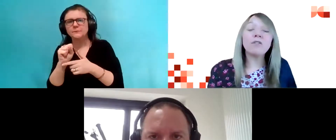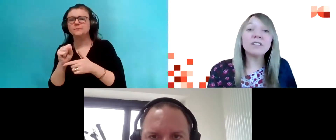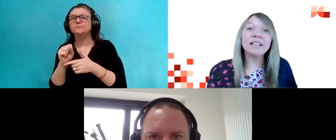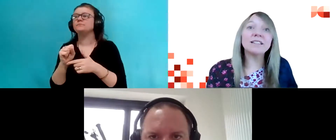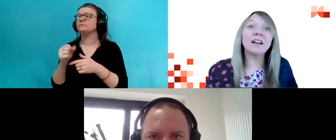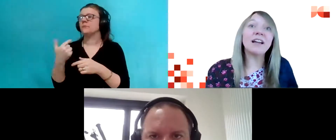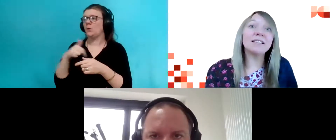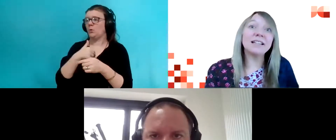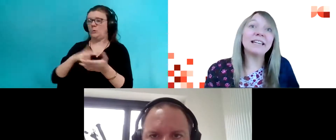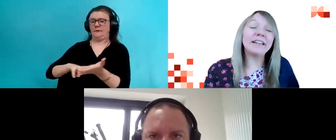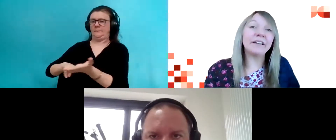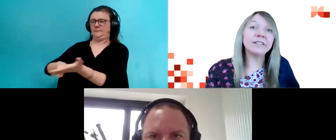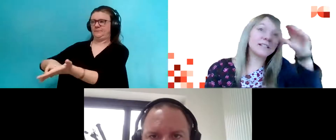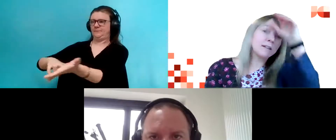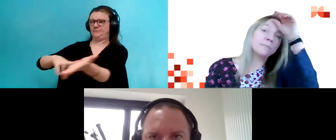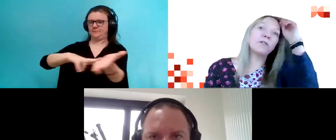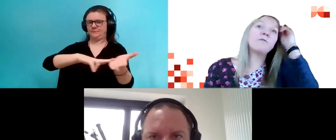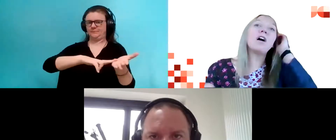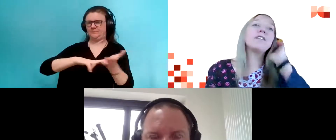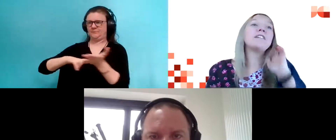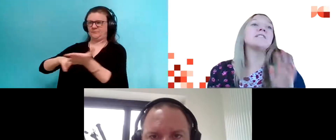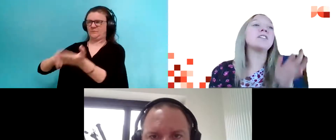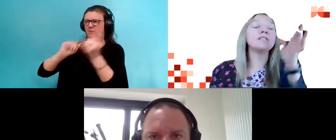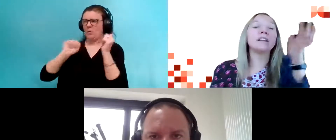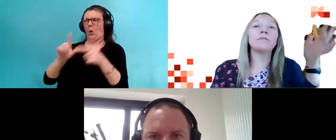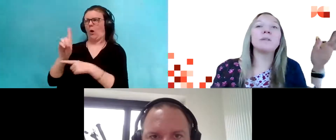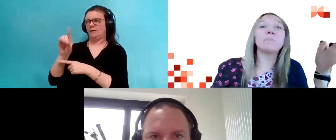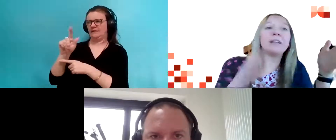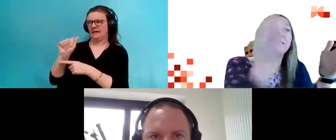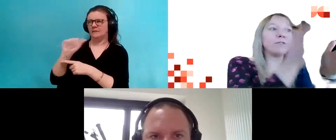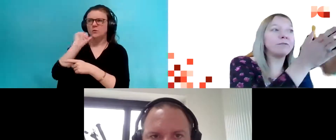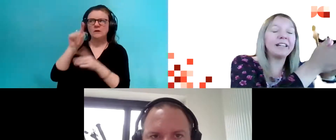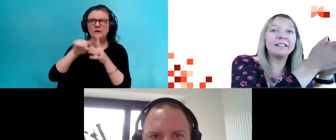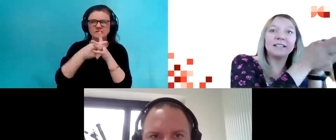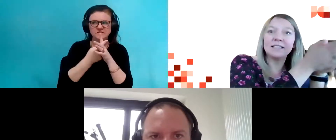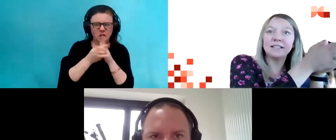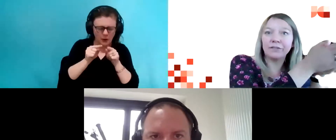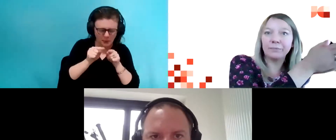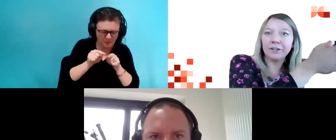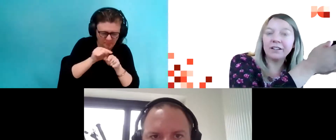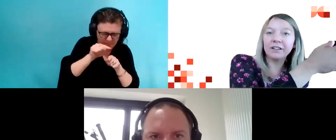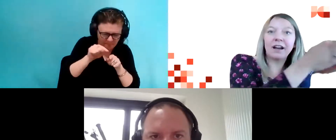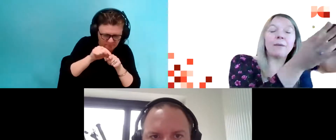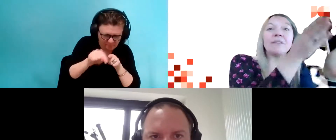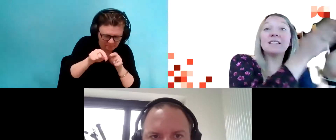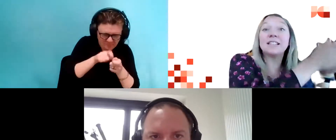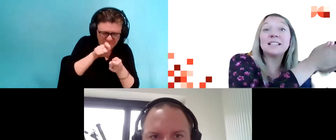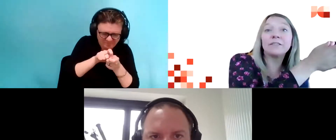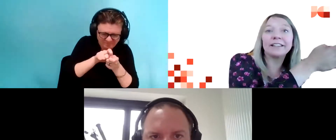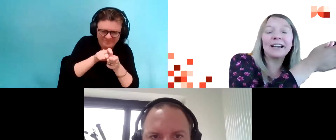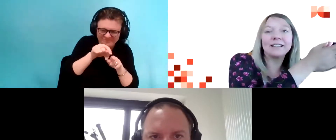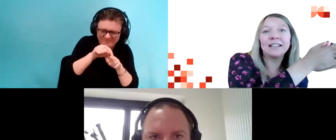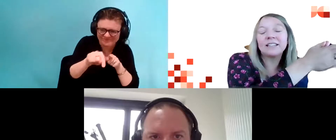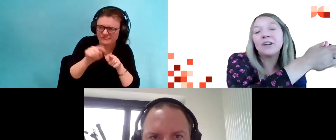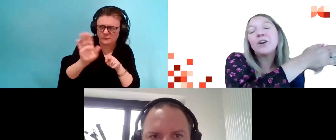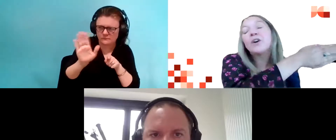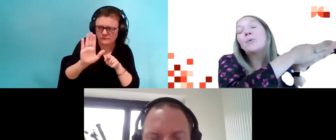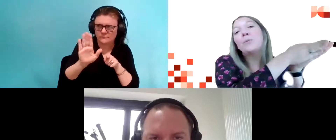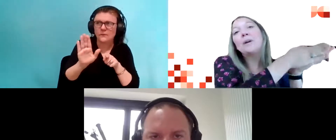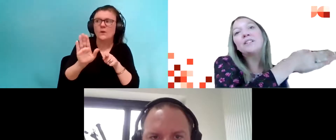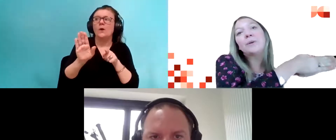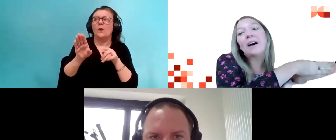landscaping across the entire data ecosystem. So rather than starting from the point of the statistical